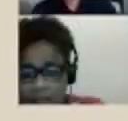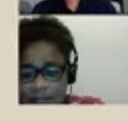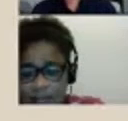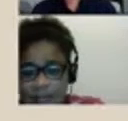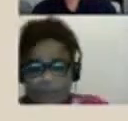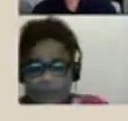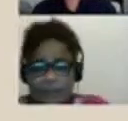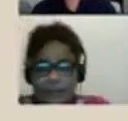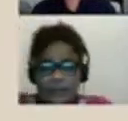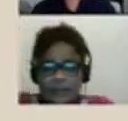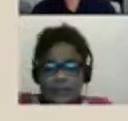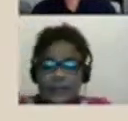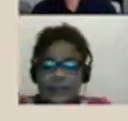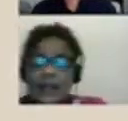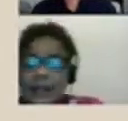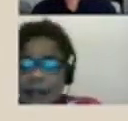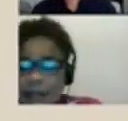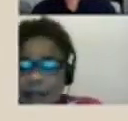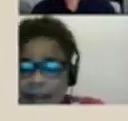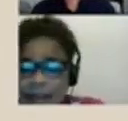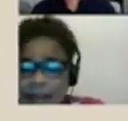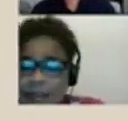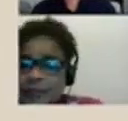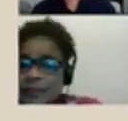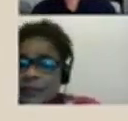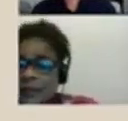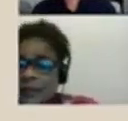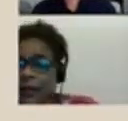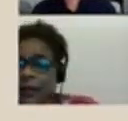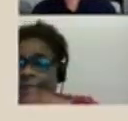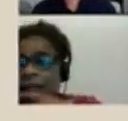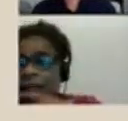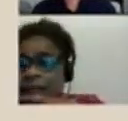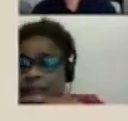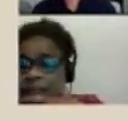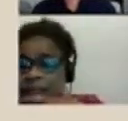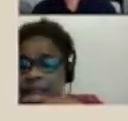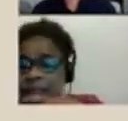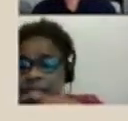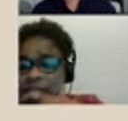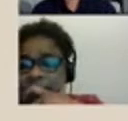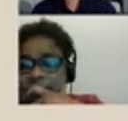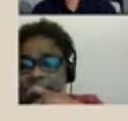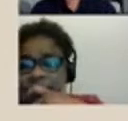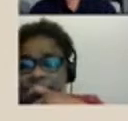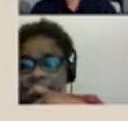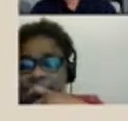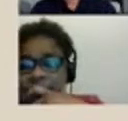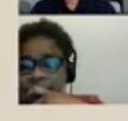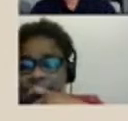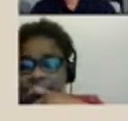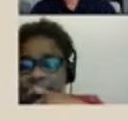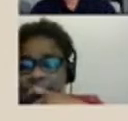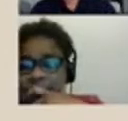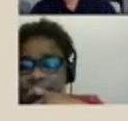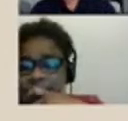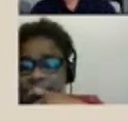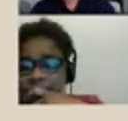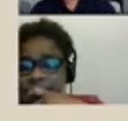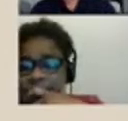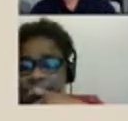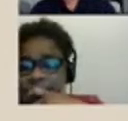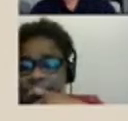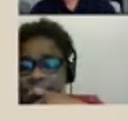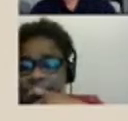you. And this also Thank you. brings us to the end of our Obrigada. event. And I would like to also thank a